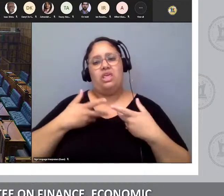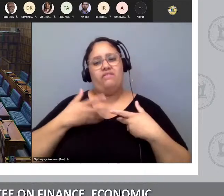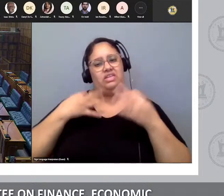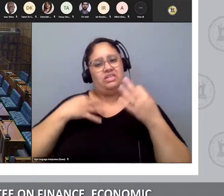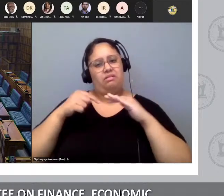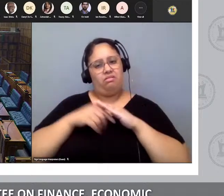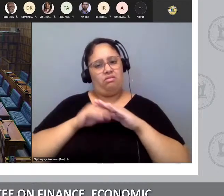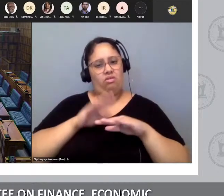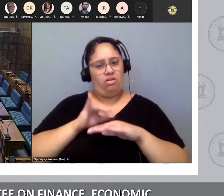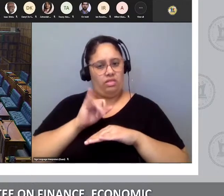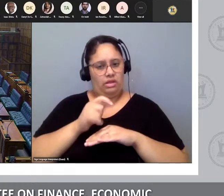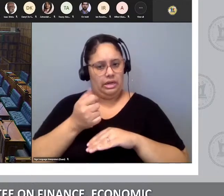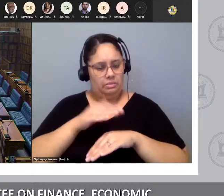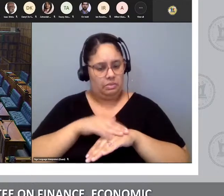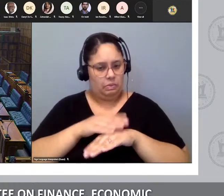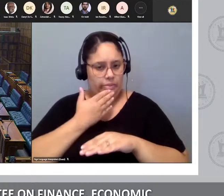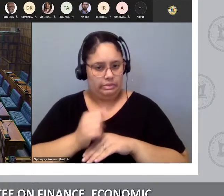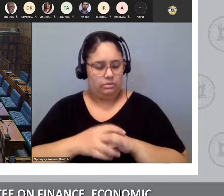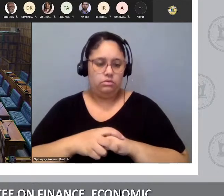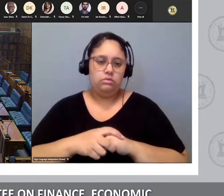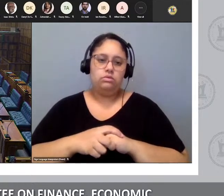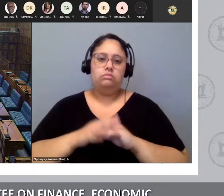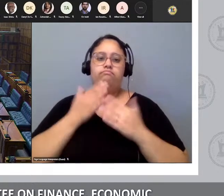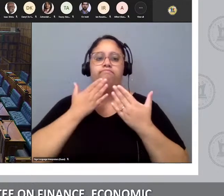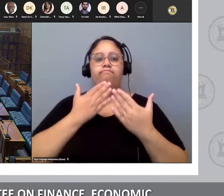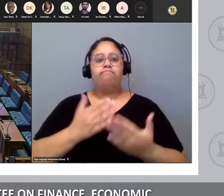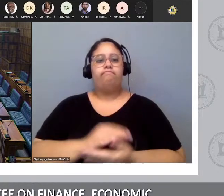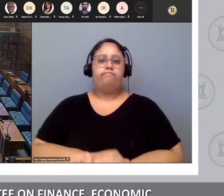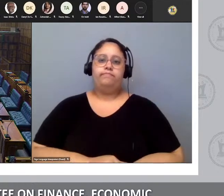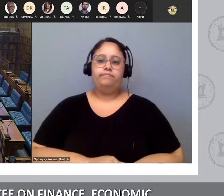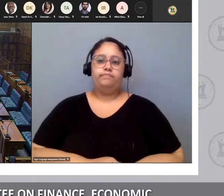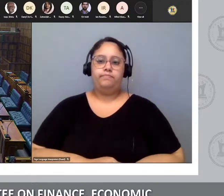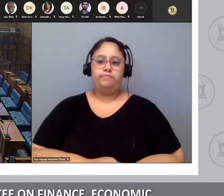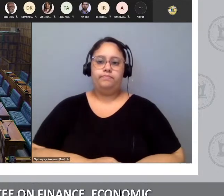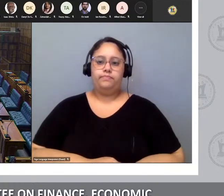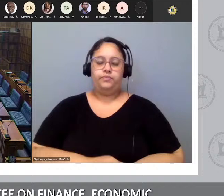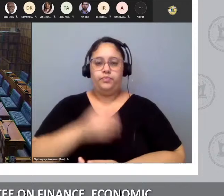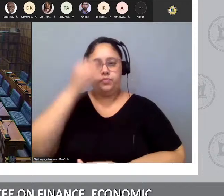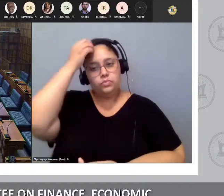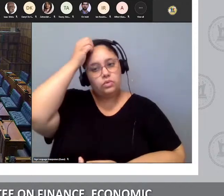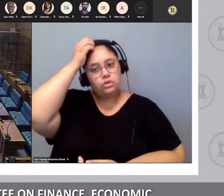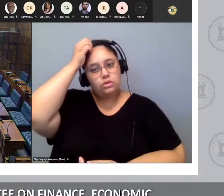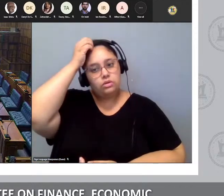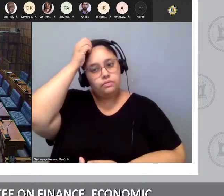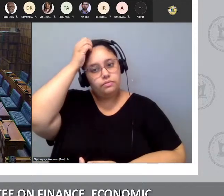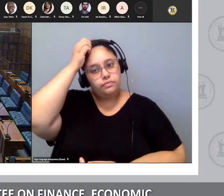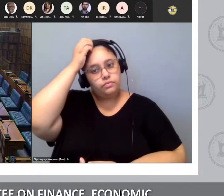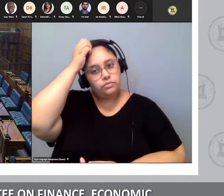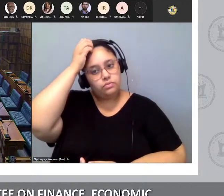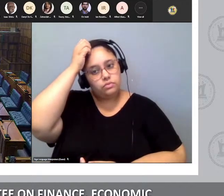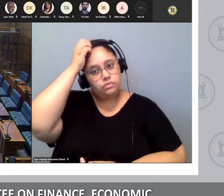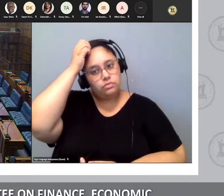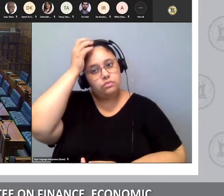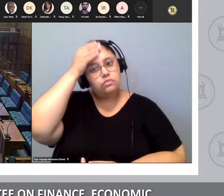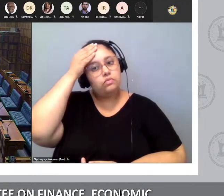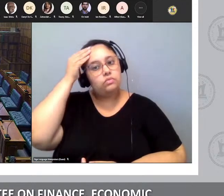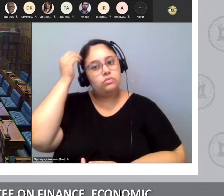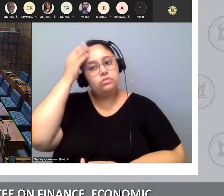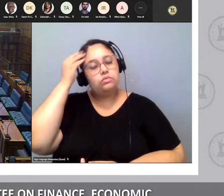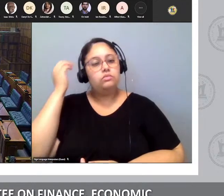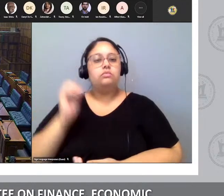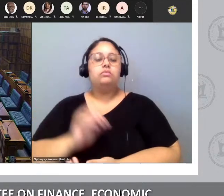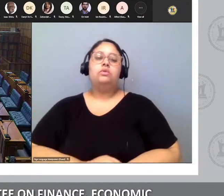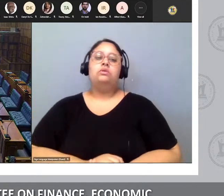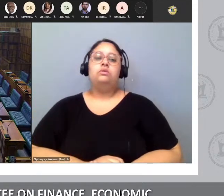on that a little bit for me thank you okay first and foremost I think um our